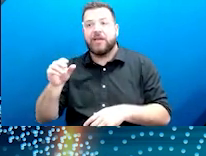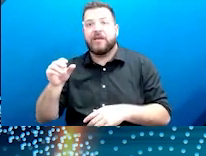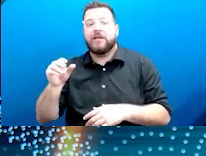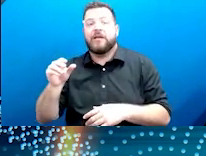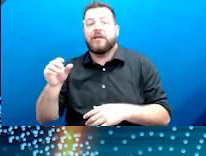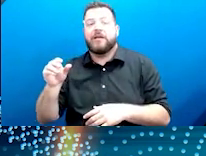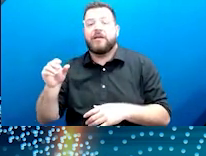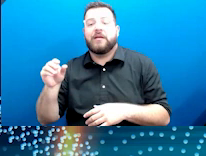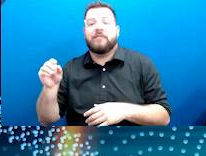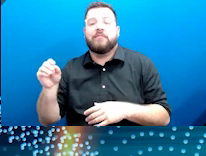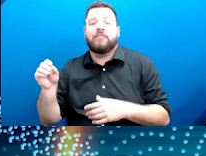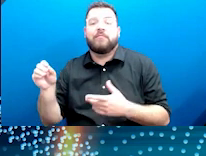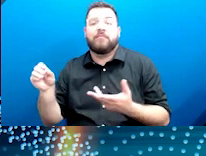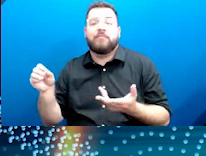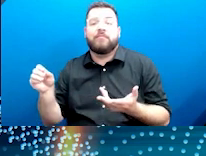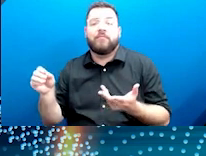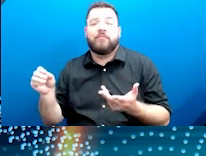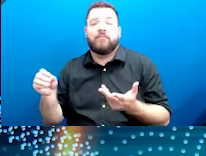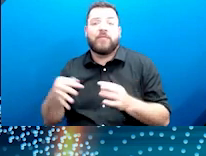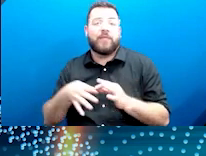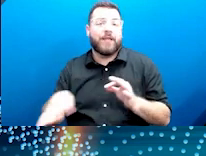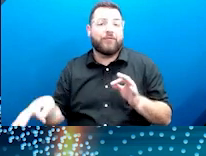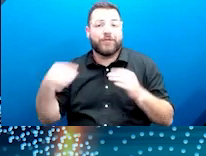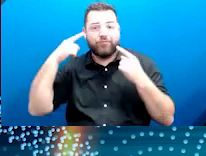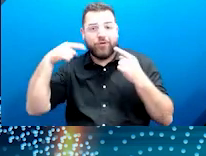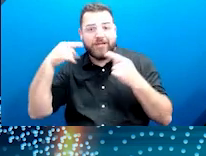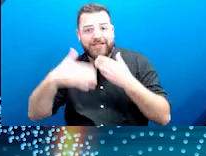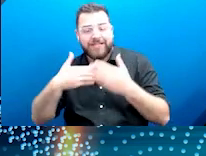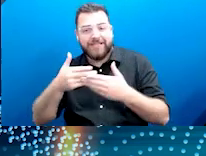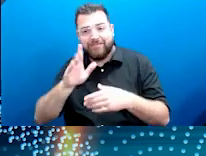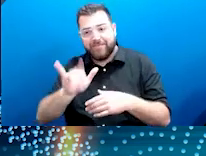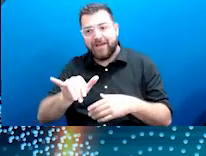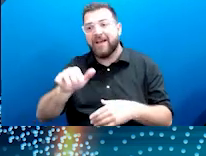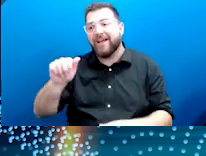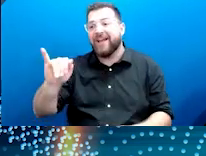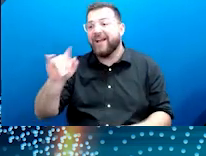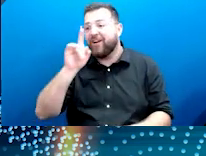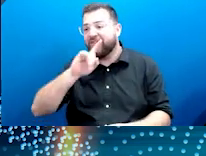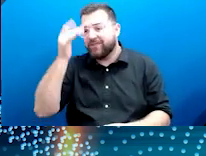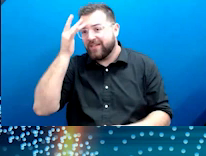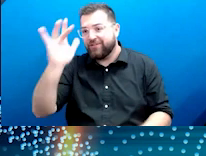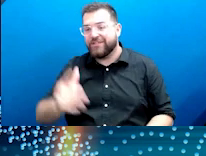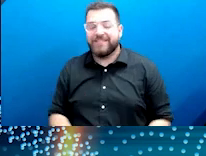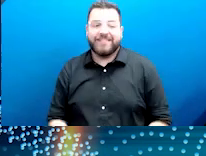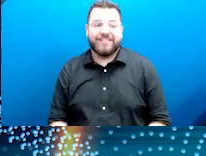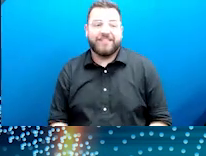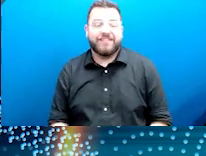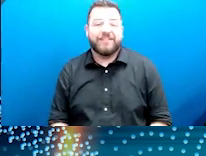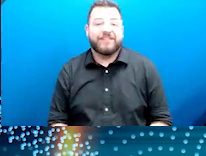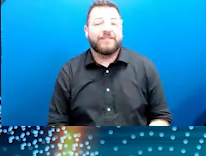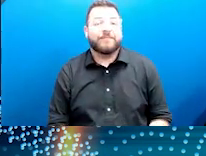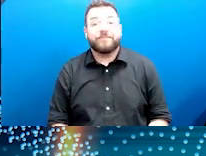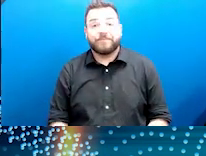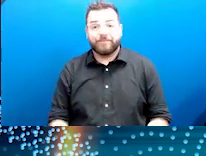is processed by artificial intelligence. It doesn't have to be dramatically. And